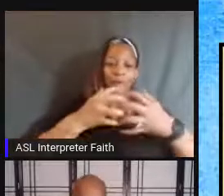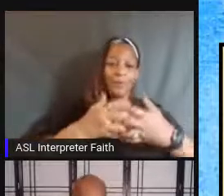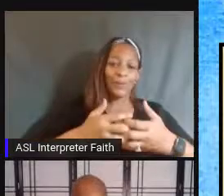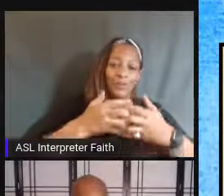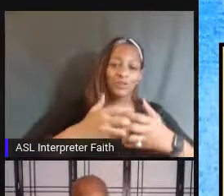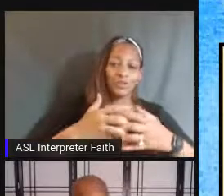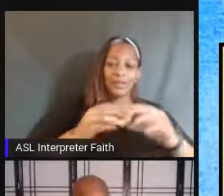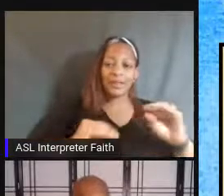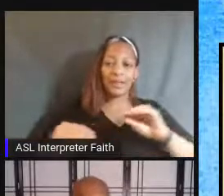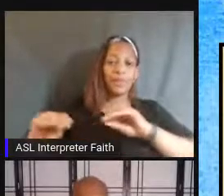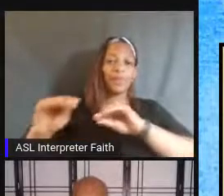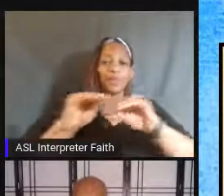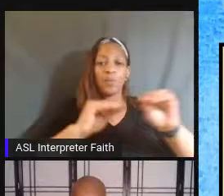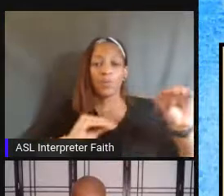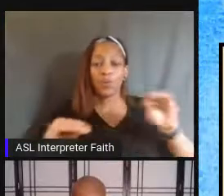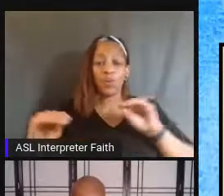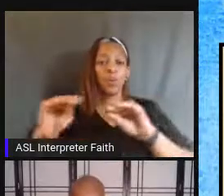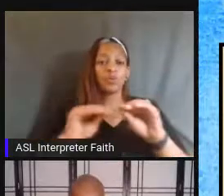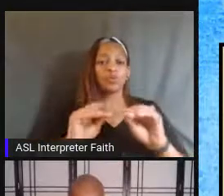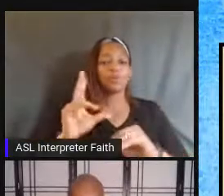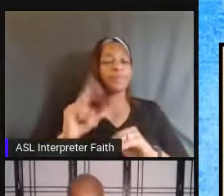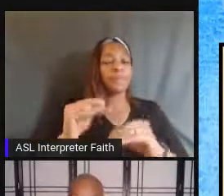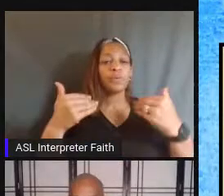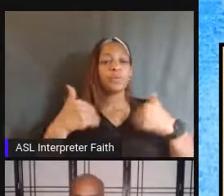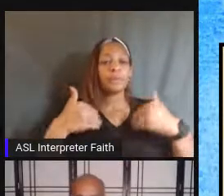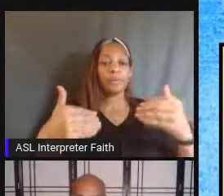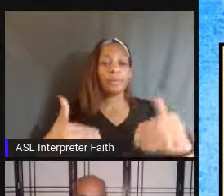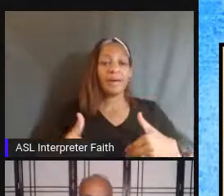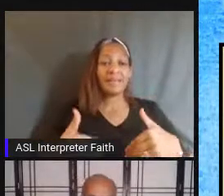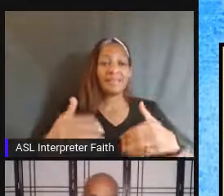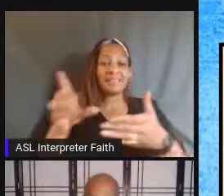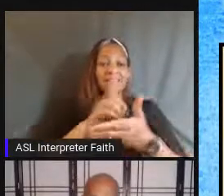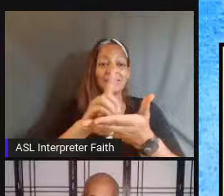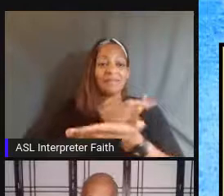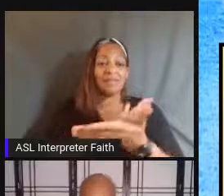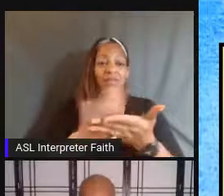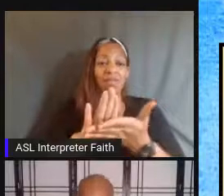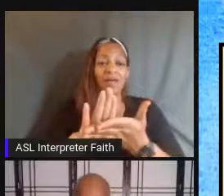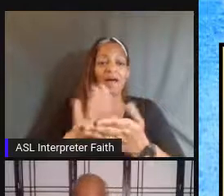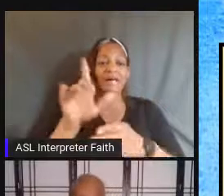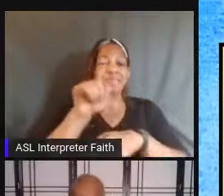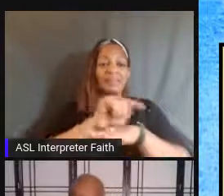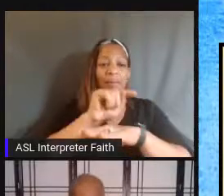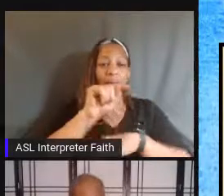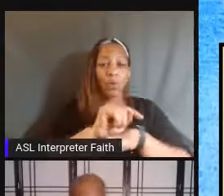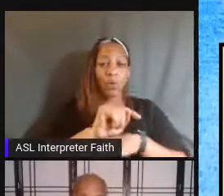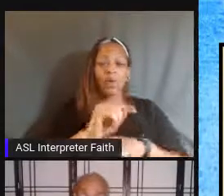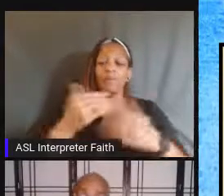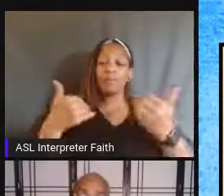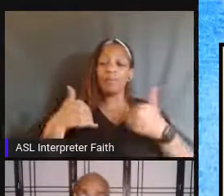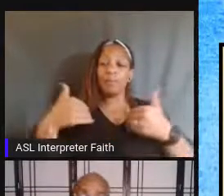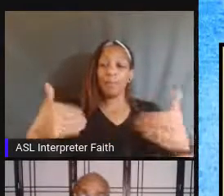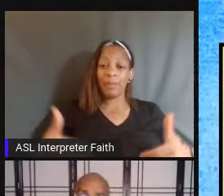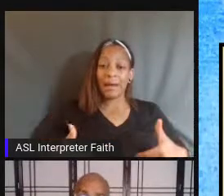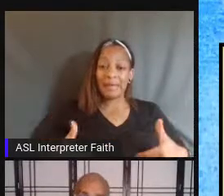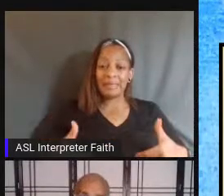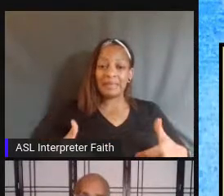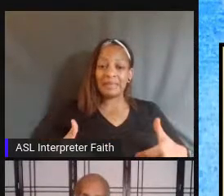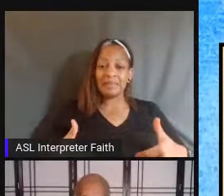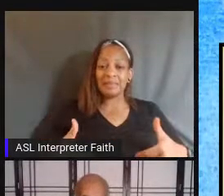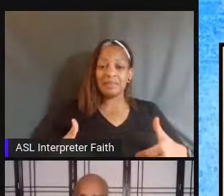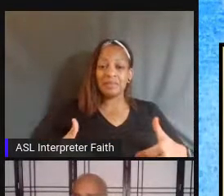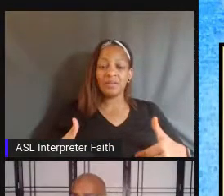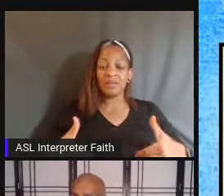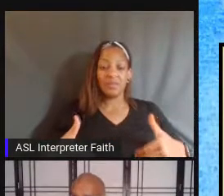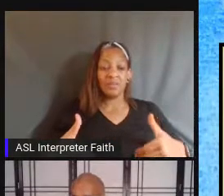another. The body, once again, is that divine temple. The body is, as we're going to get to, the body in and of